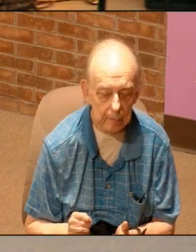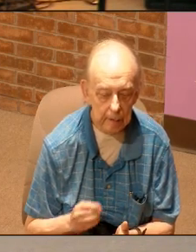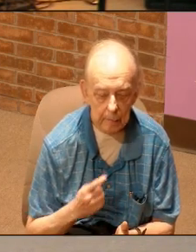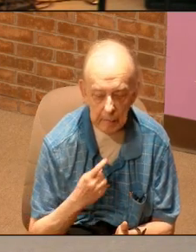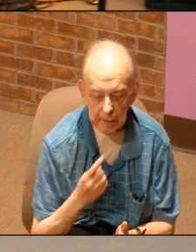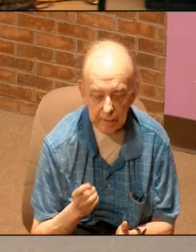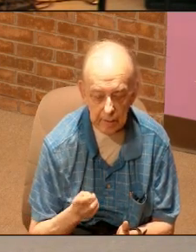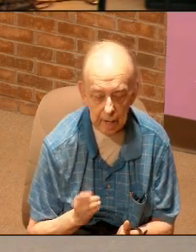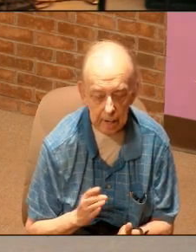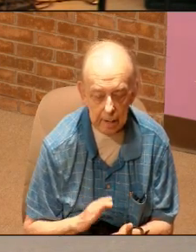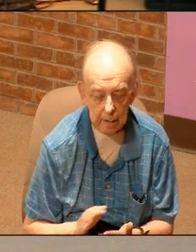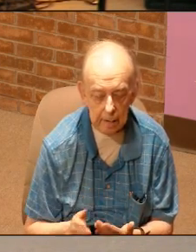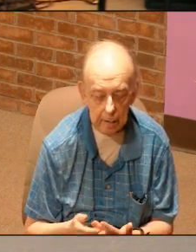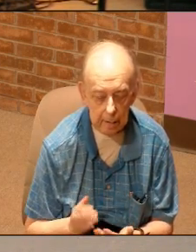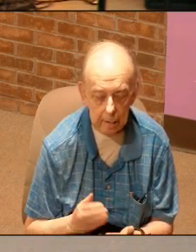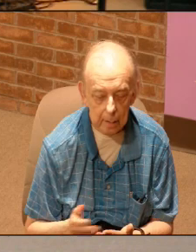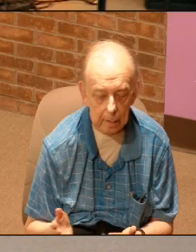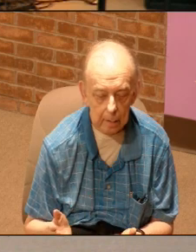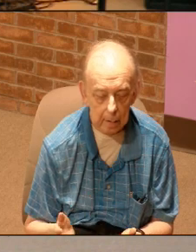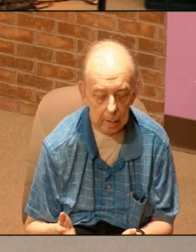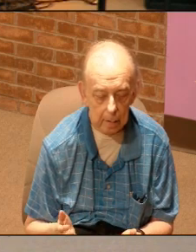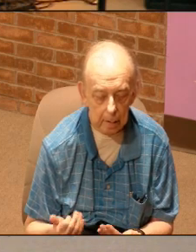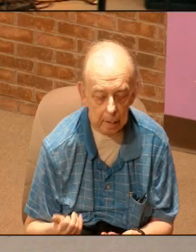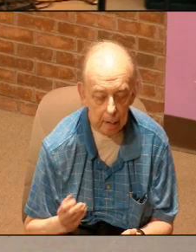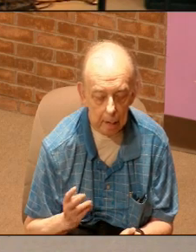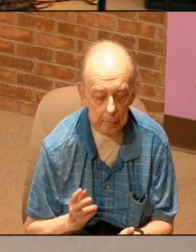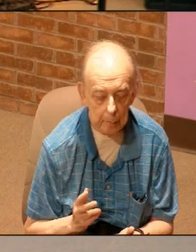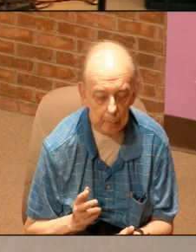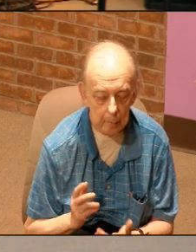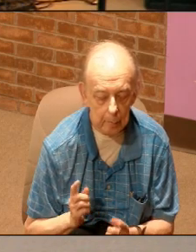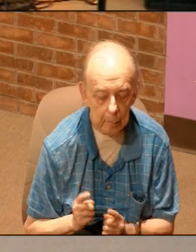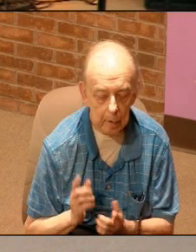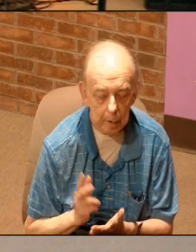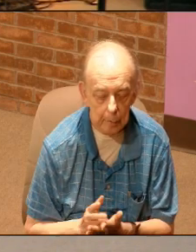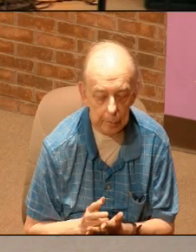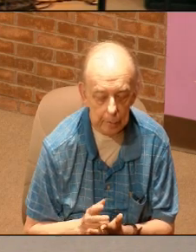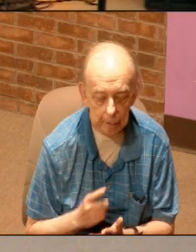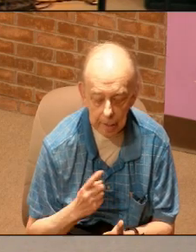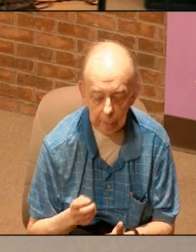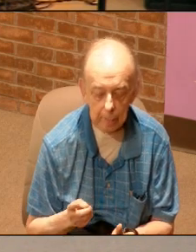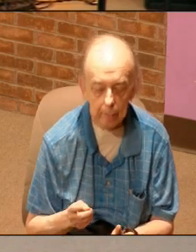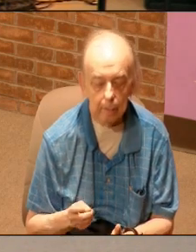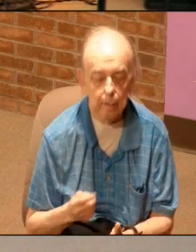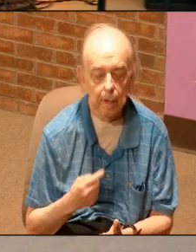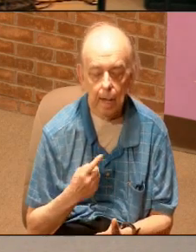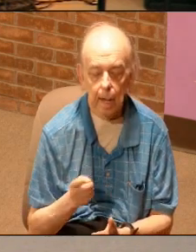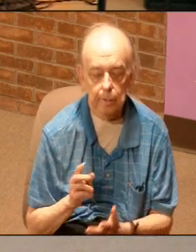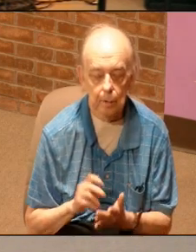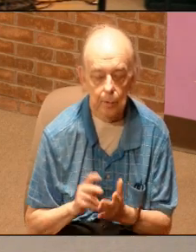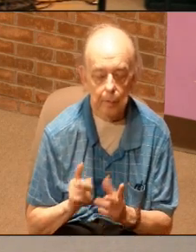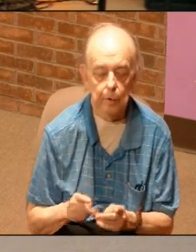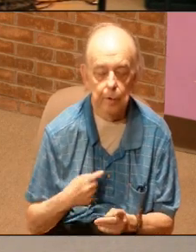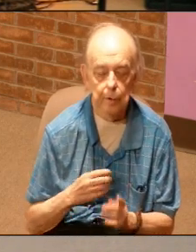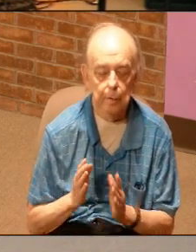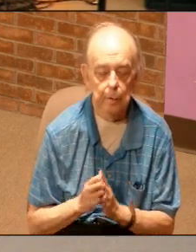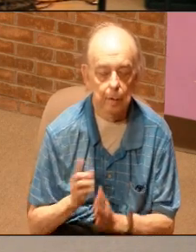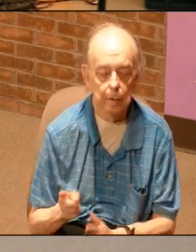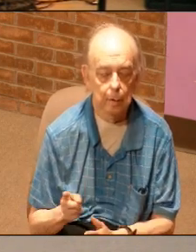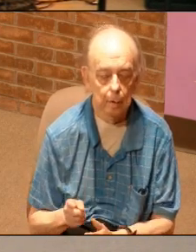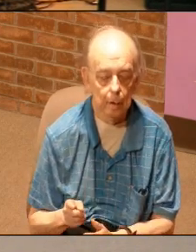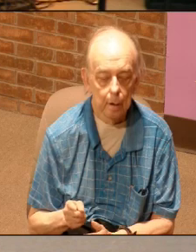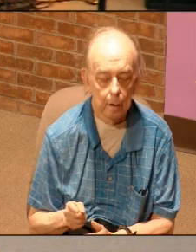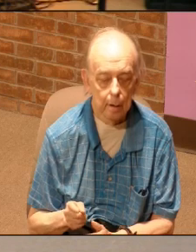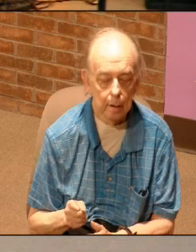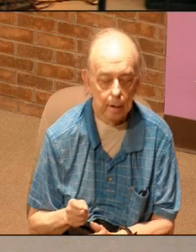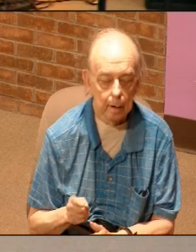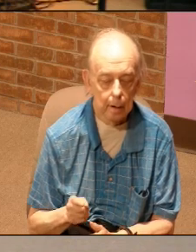Today, I met someone in the parking lot that was having a bad day. And all I said, Lord, was I'm praying for him. And it just brightened